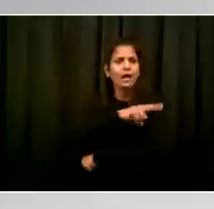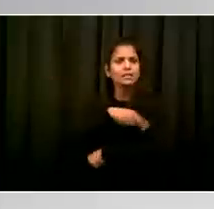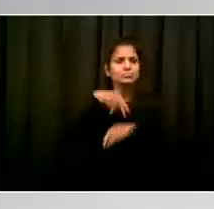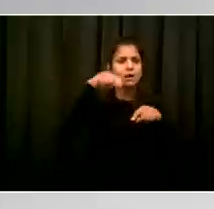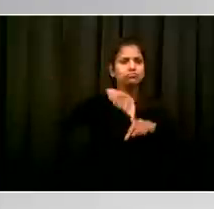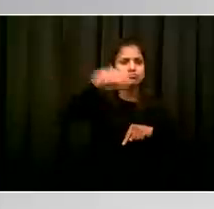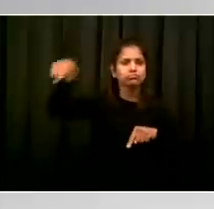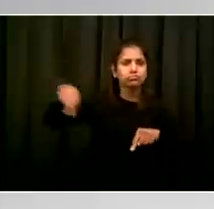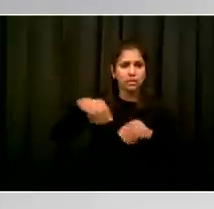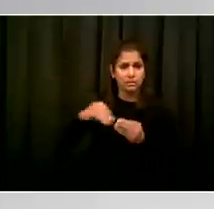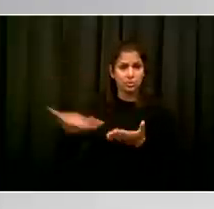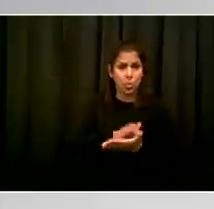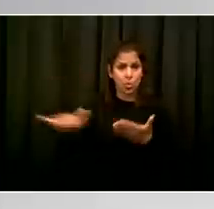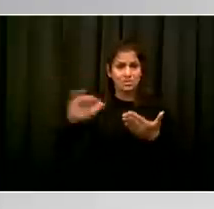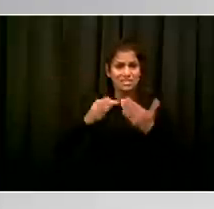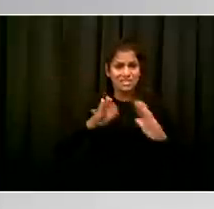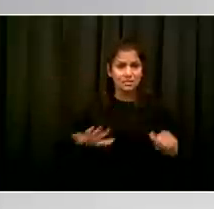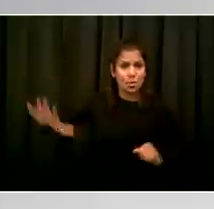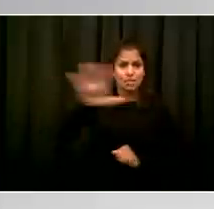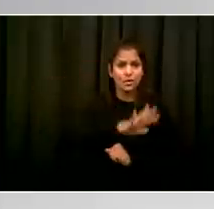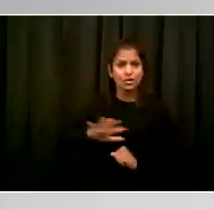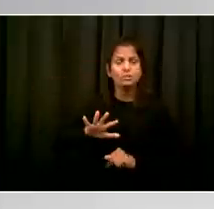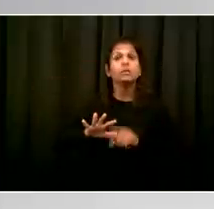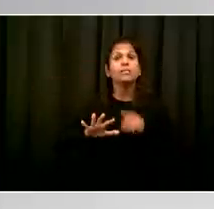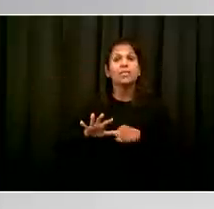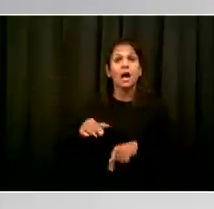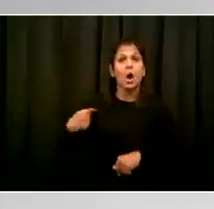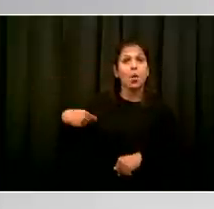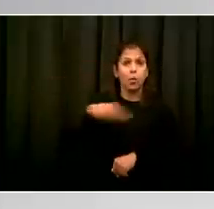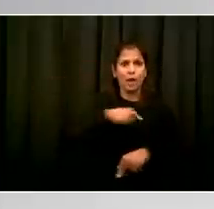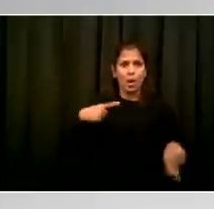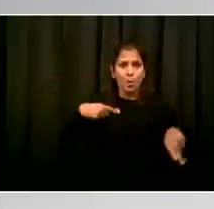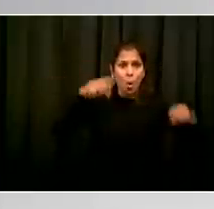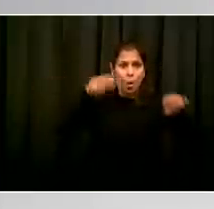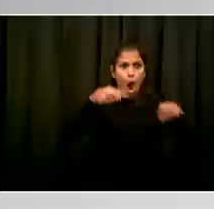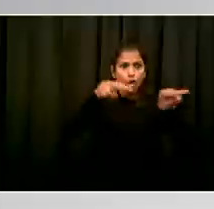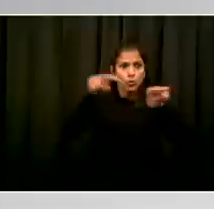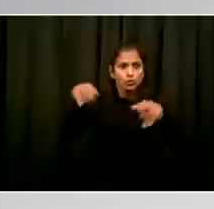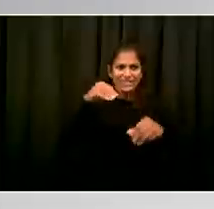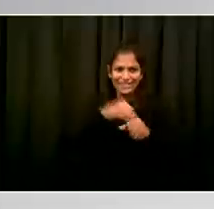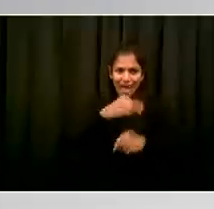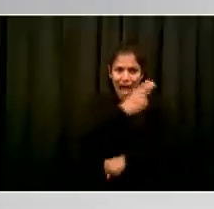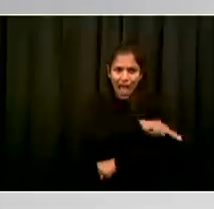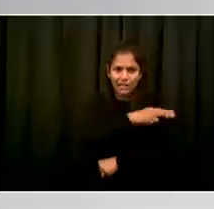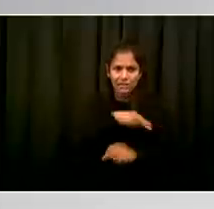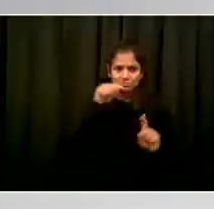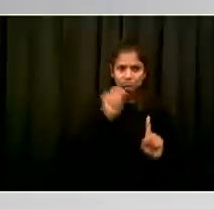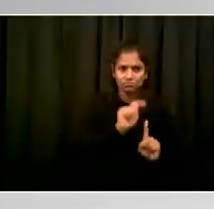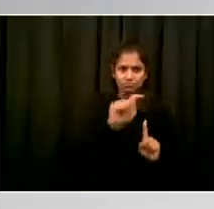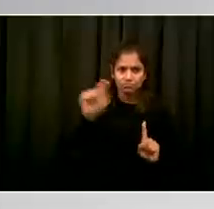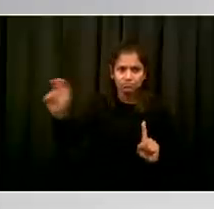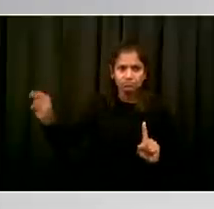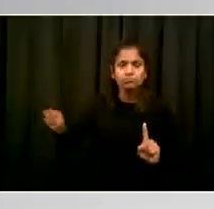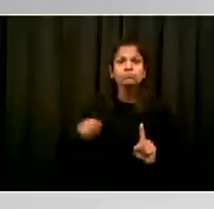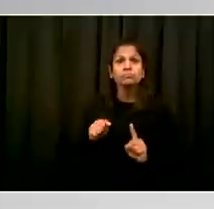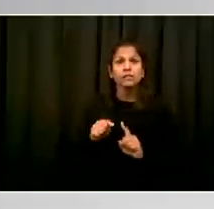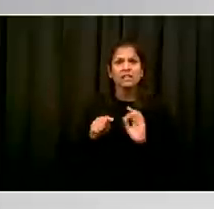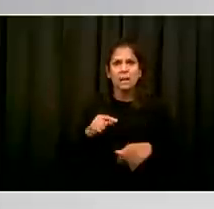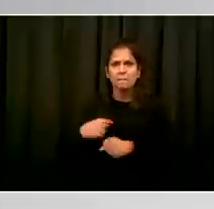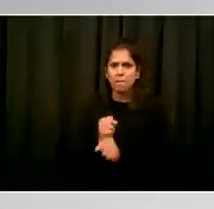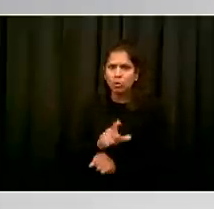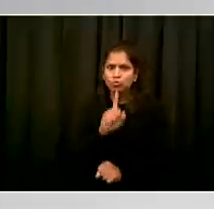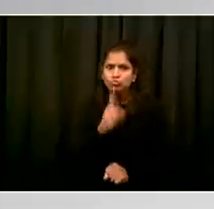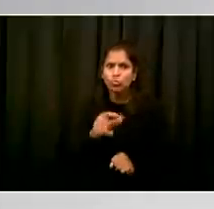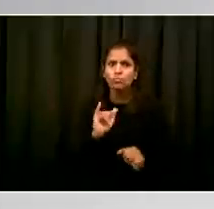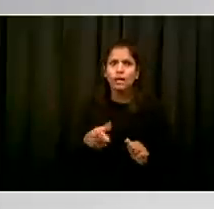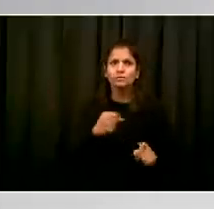last round. I'm very pleased that right at the moment, there are only two patients in the 11 hospitals who currently are on a ventilator